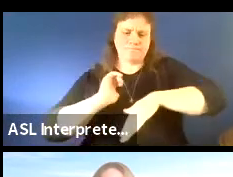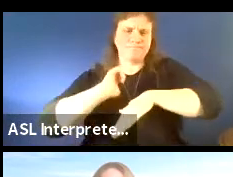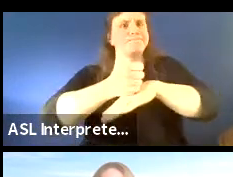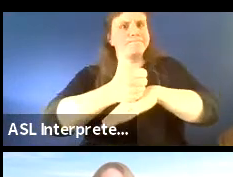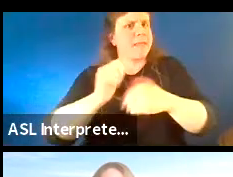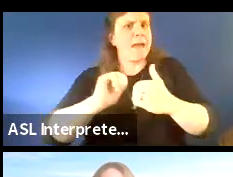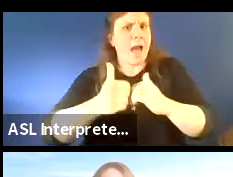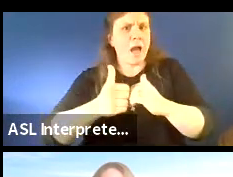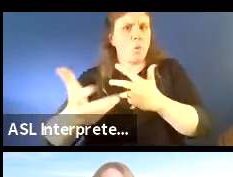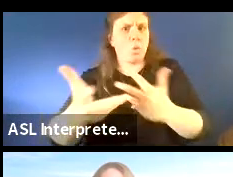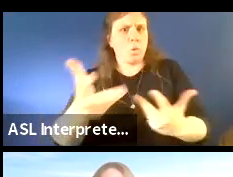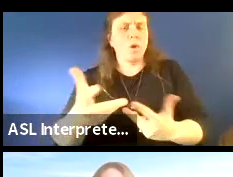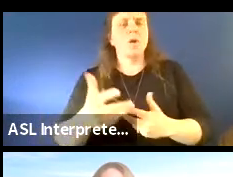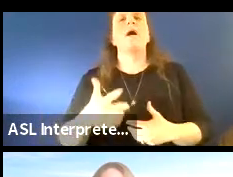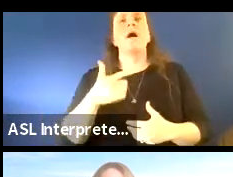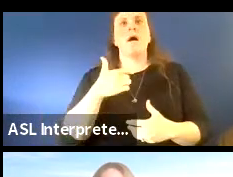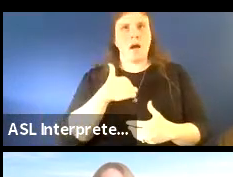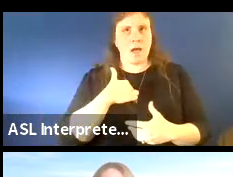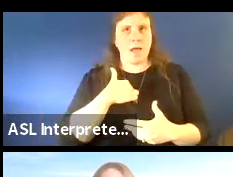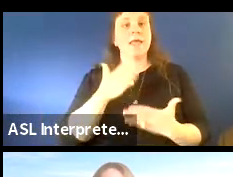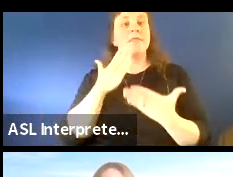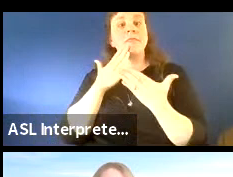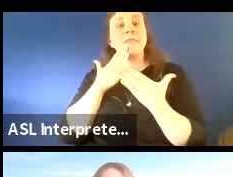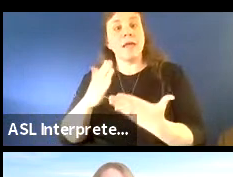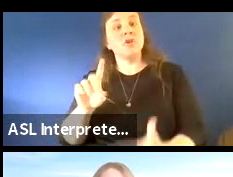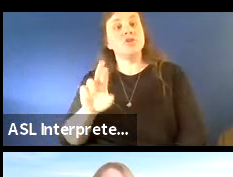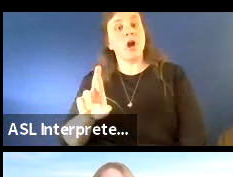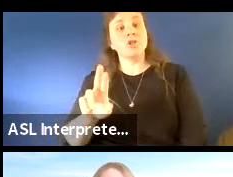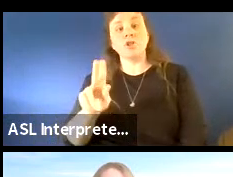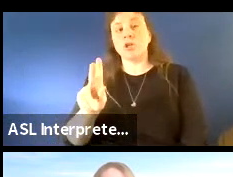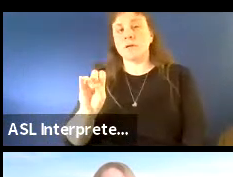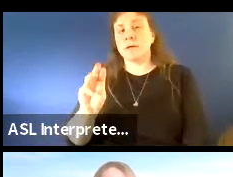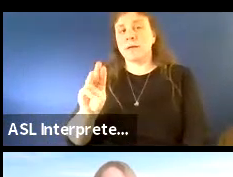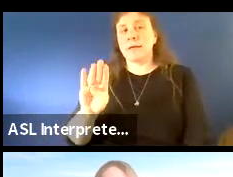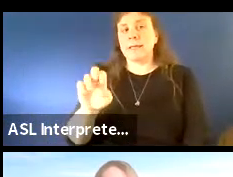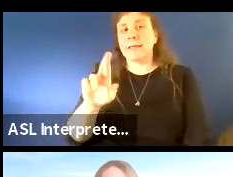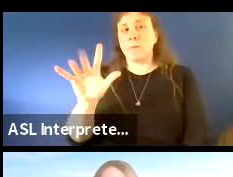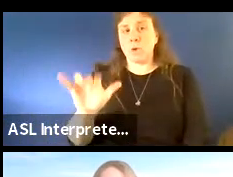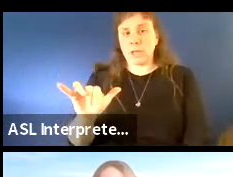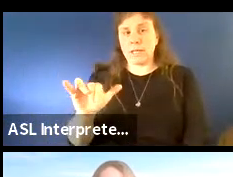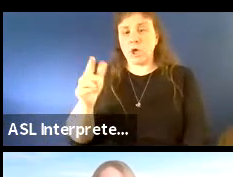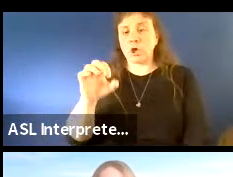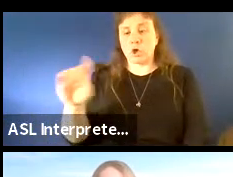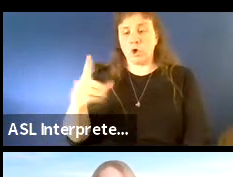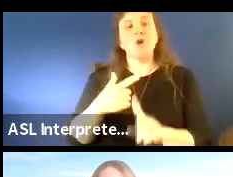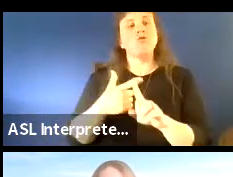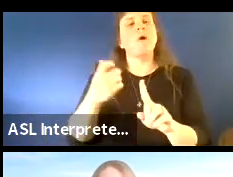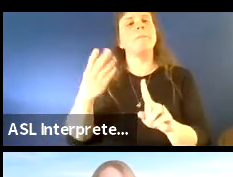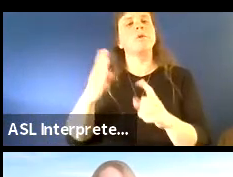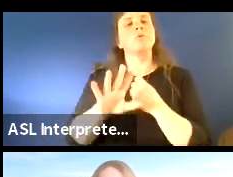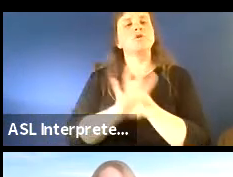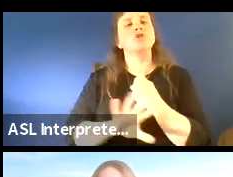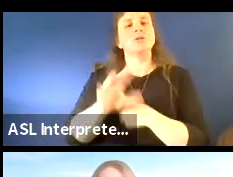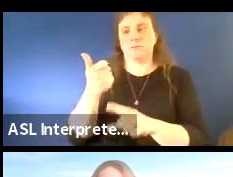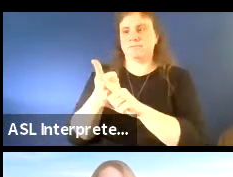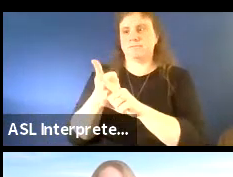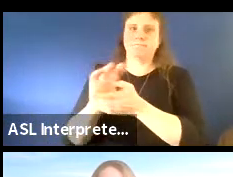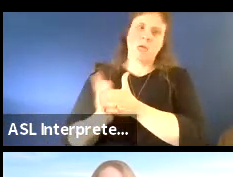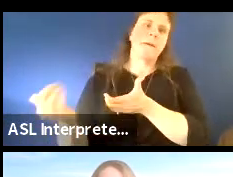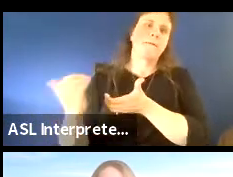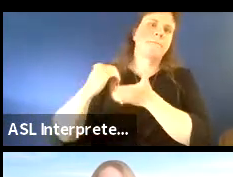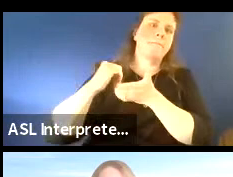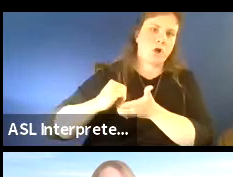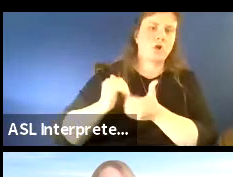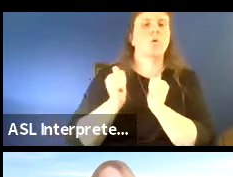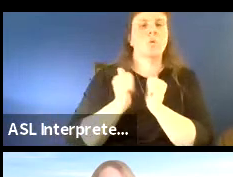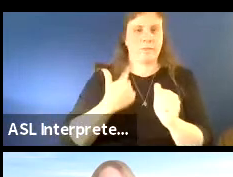grateful for Dr. Kimberly Good at Blue Shield, who has been a partner in this,